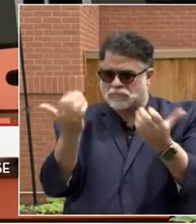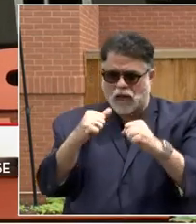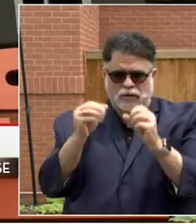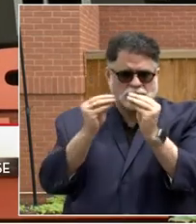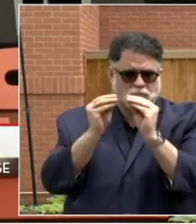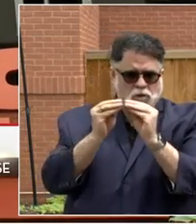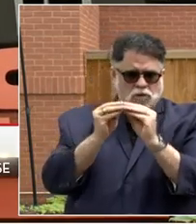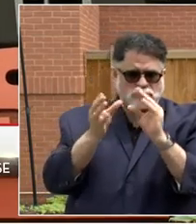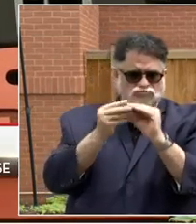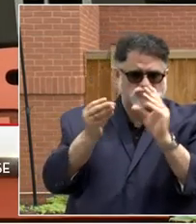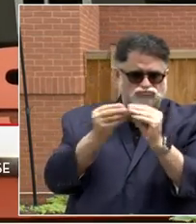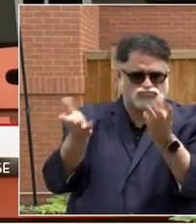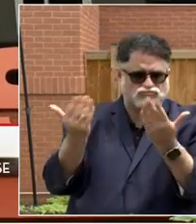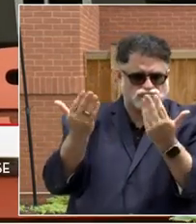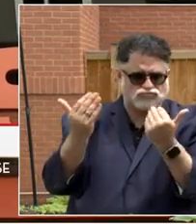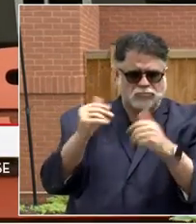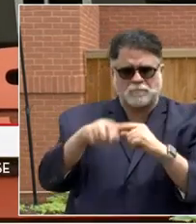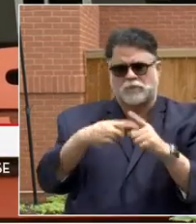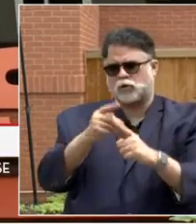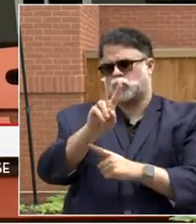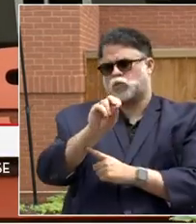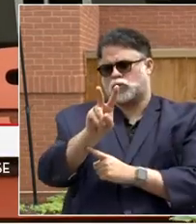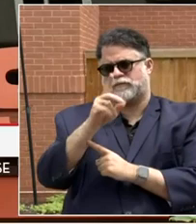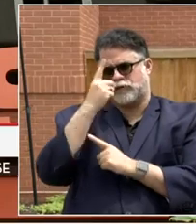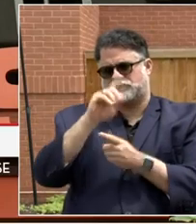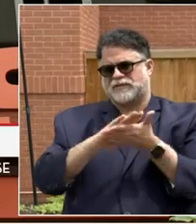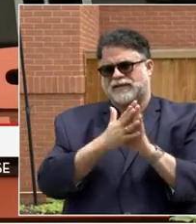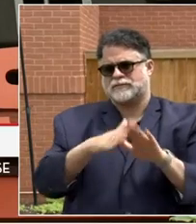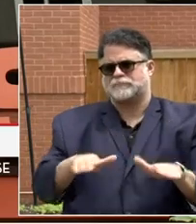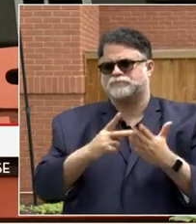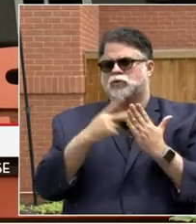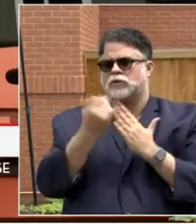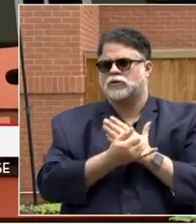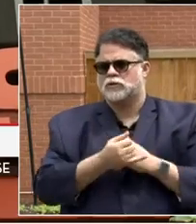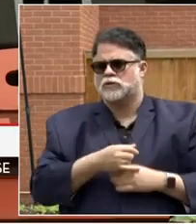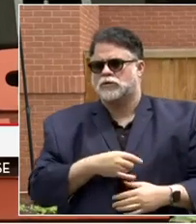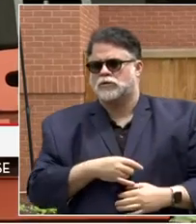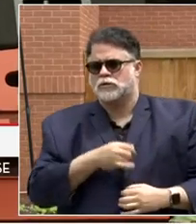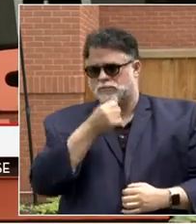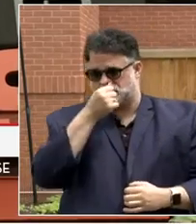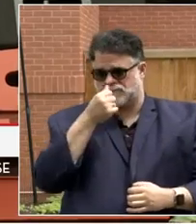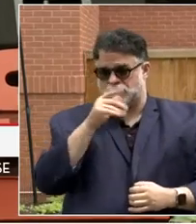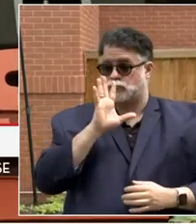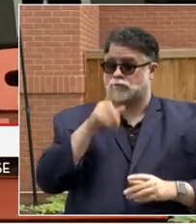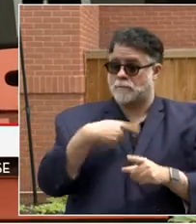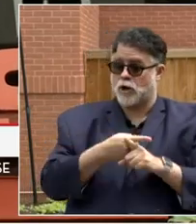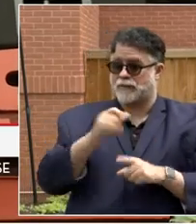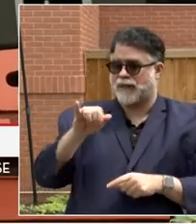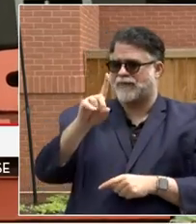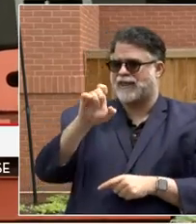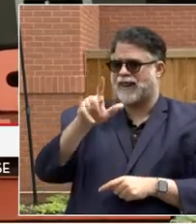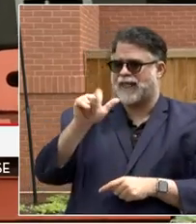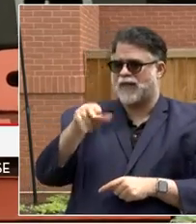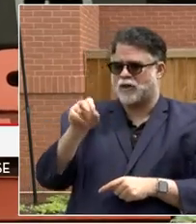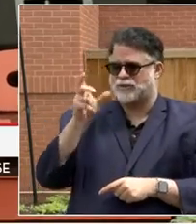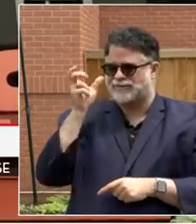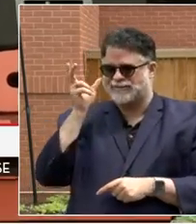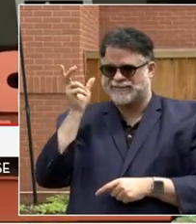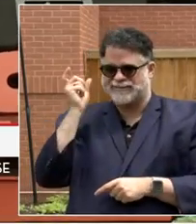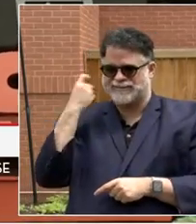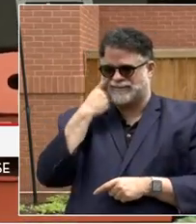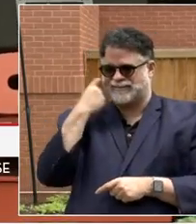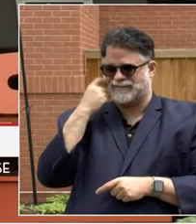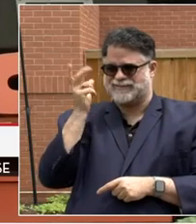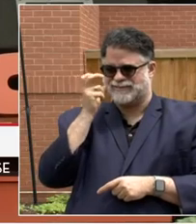like relate and share, and find out? Well, you heard Delano talk about it, and there's more information on our website.